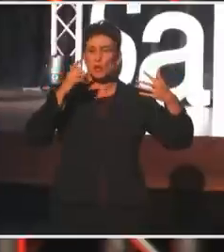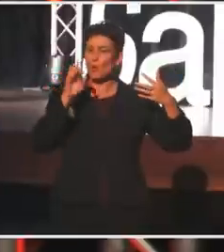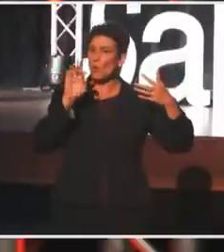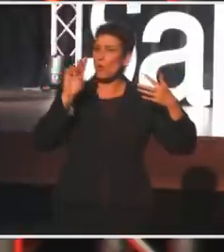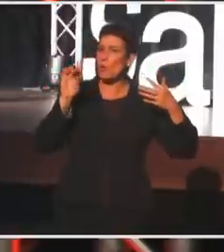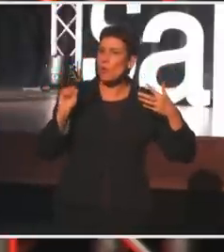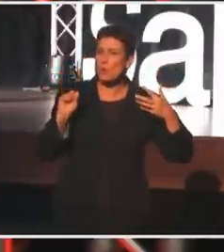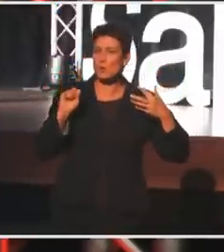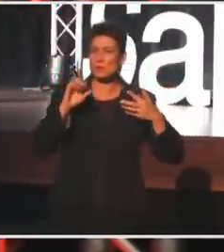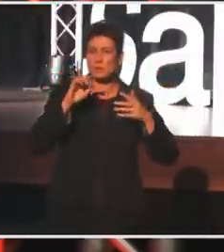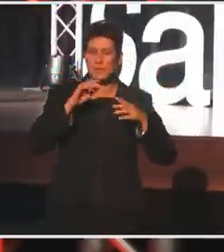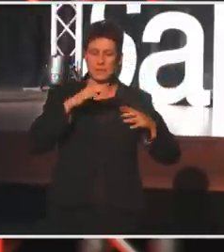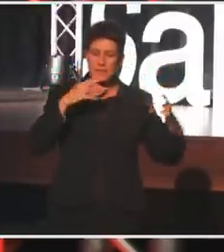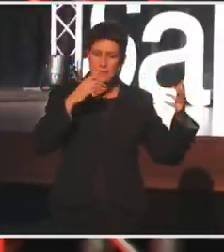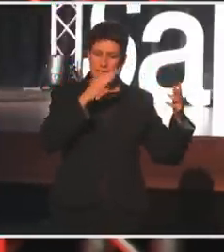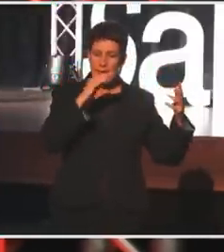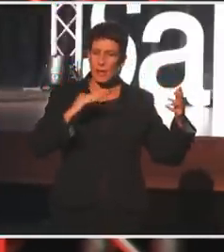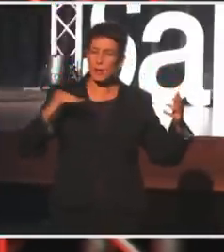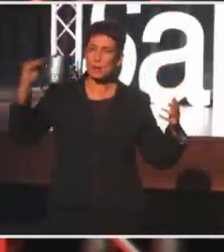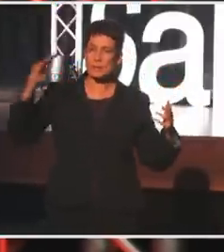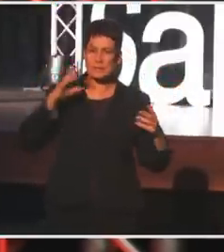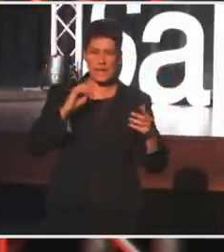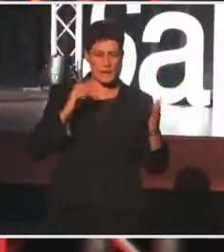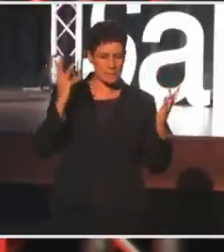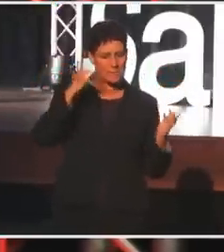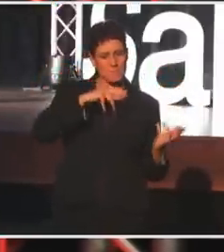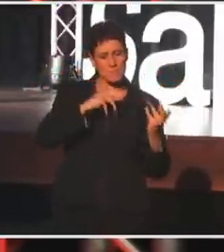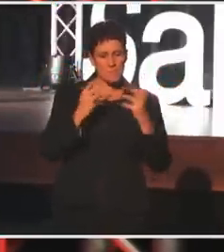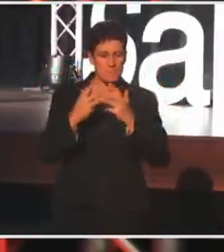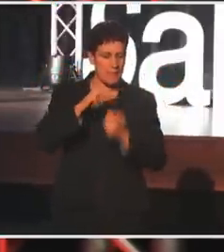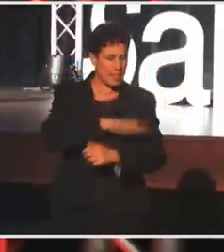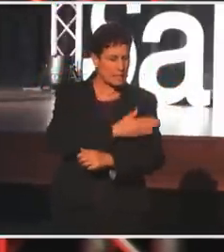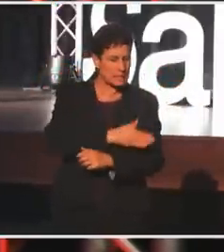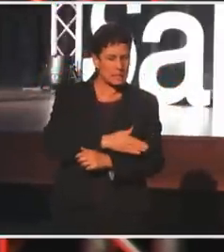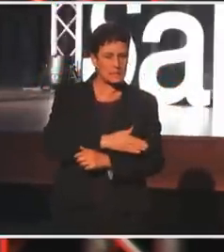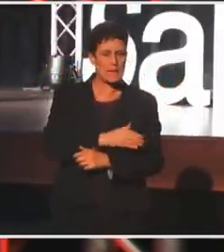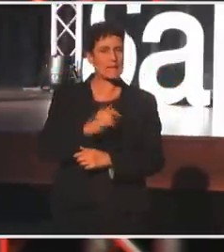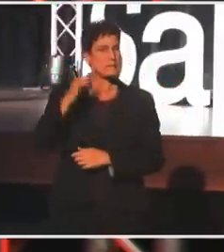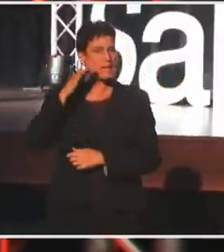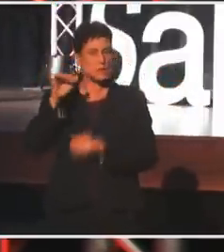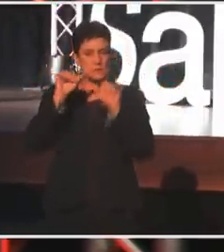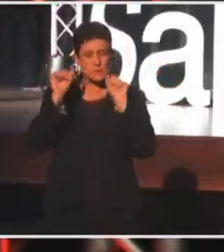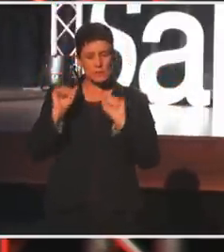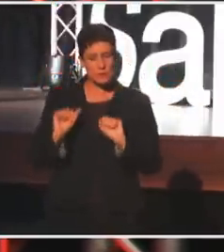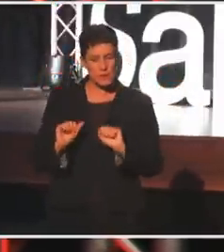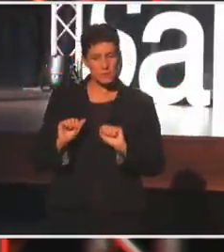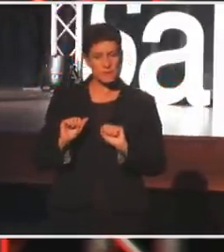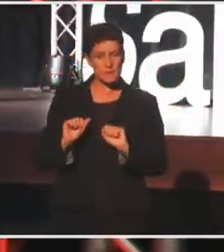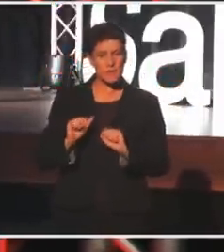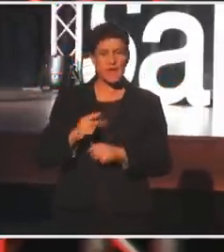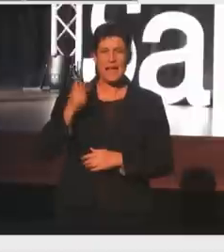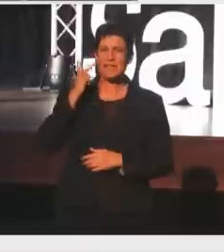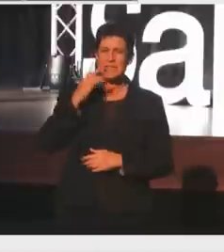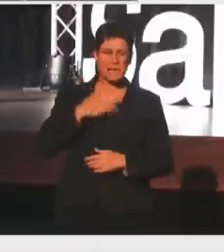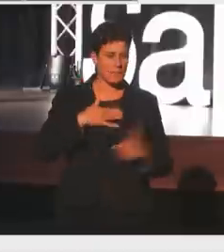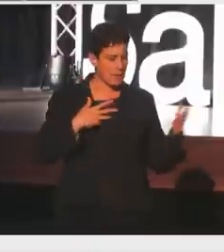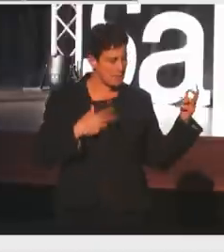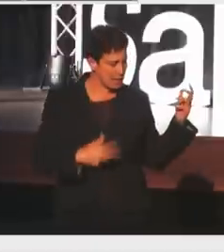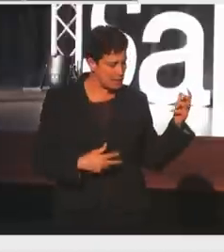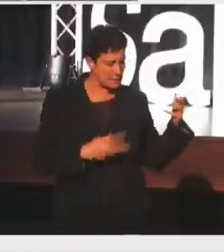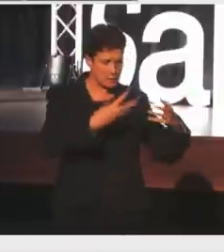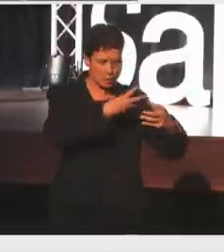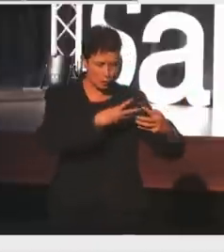scales, and melodies, not only as sounds, but as shapes. I see my bass as a